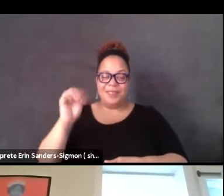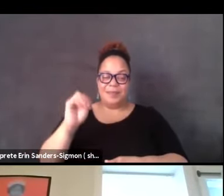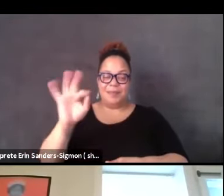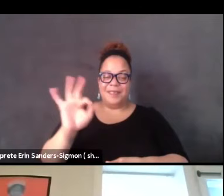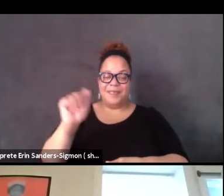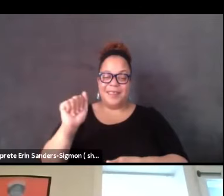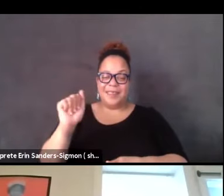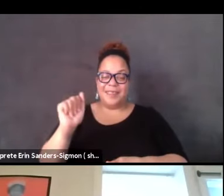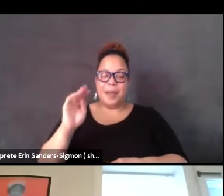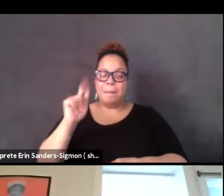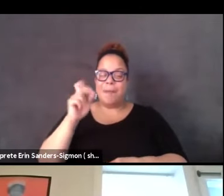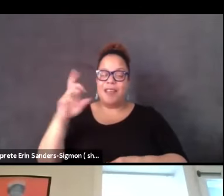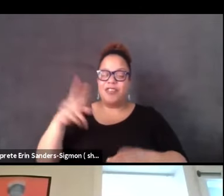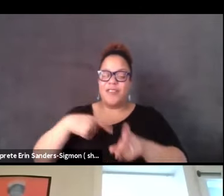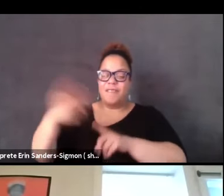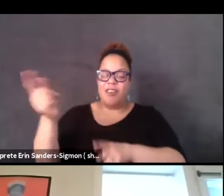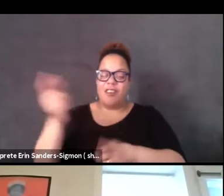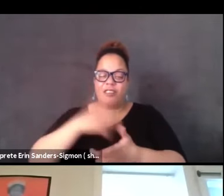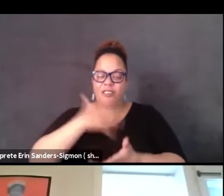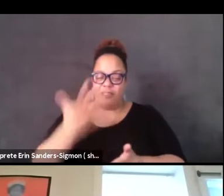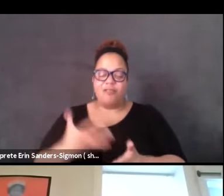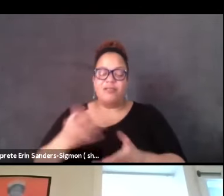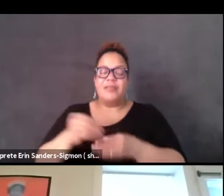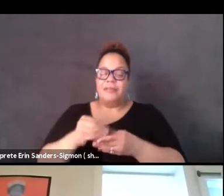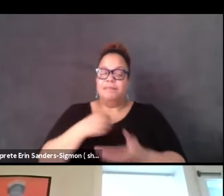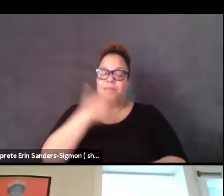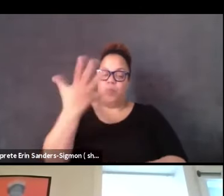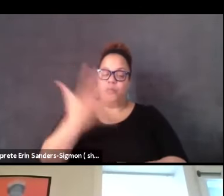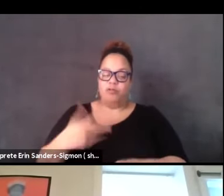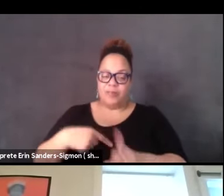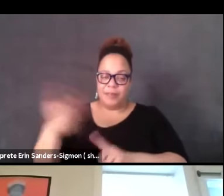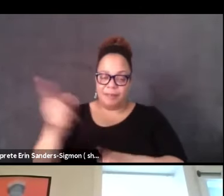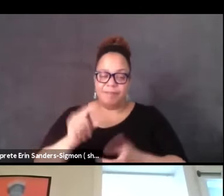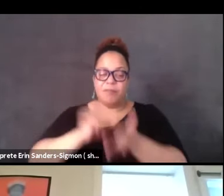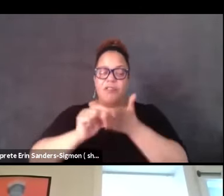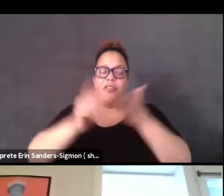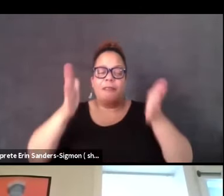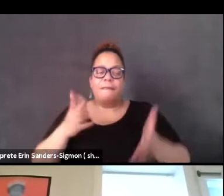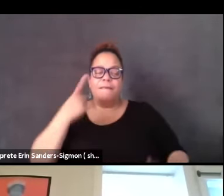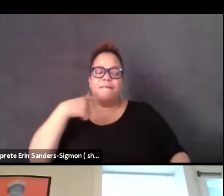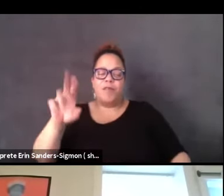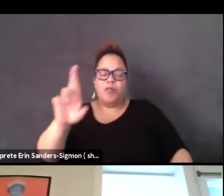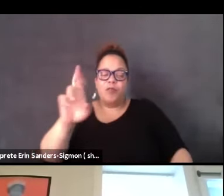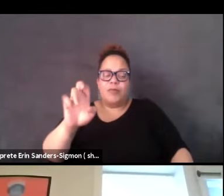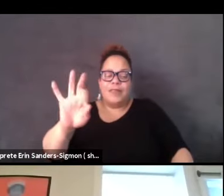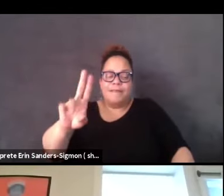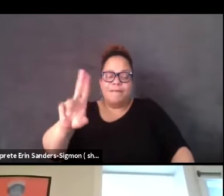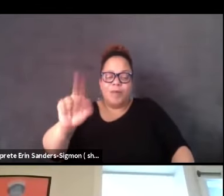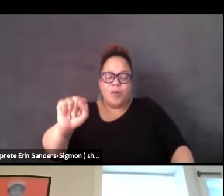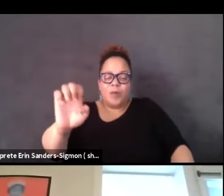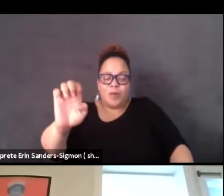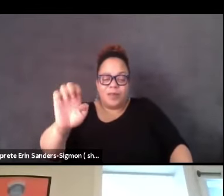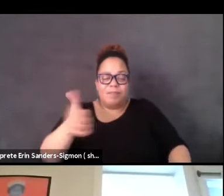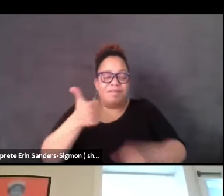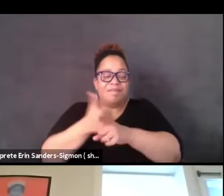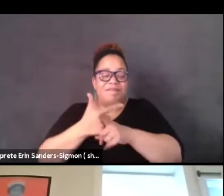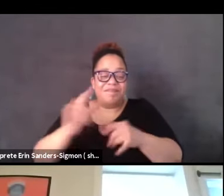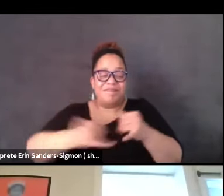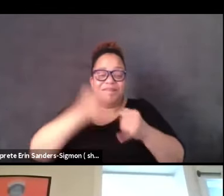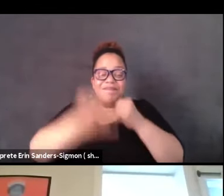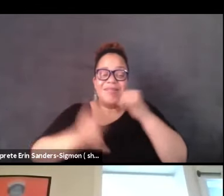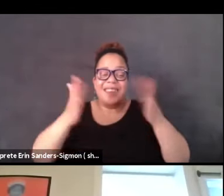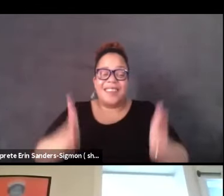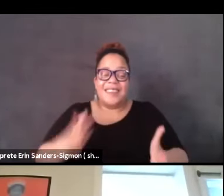of Refuse, which won the Cave Canem Poetry Prize and was a finalist for the NAACP Image